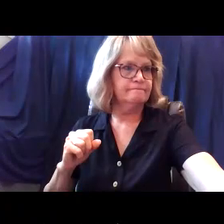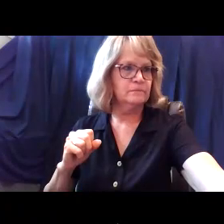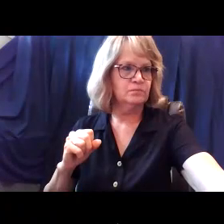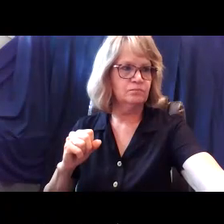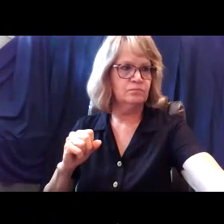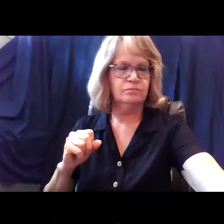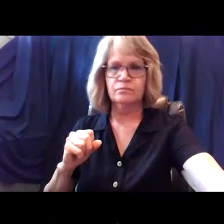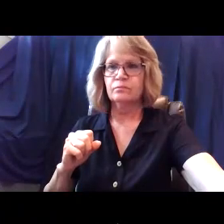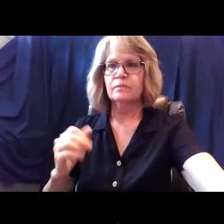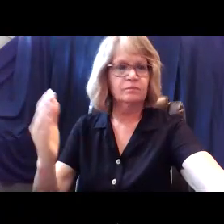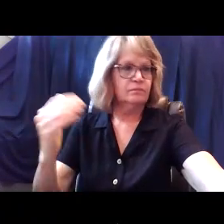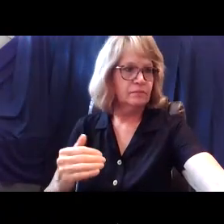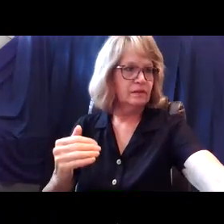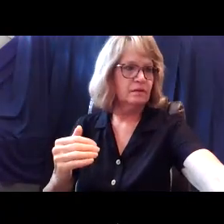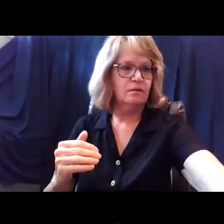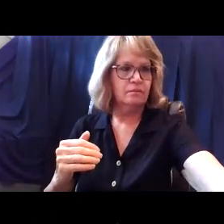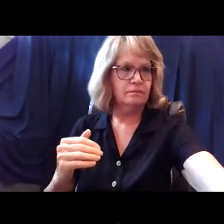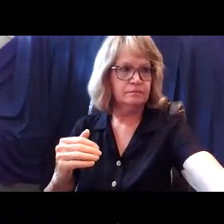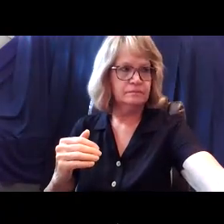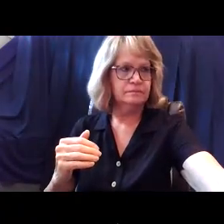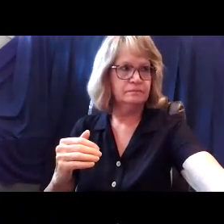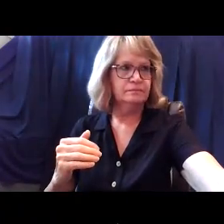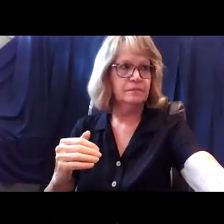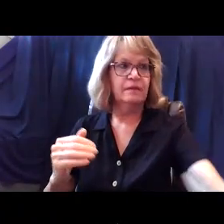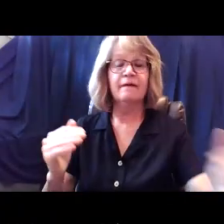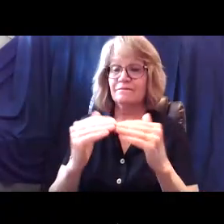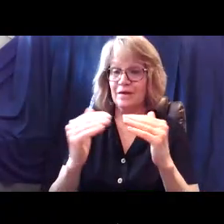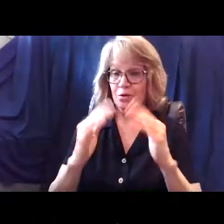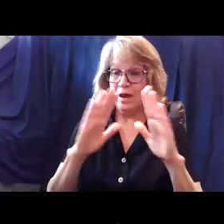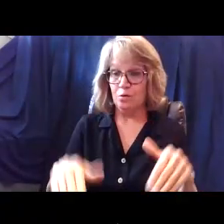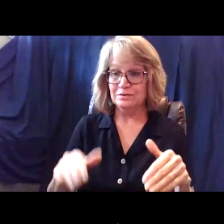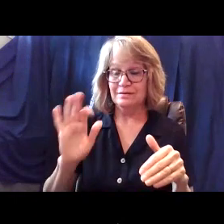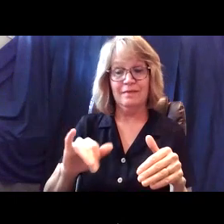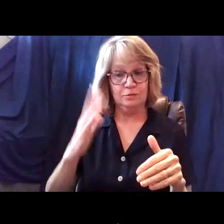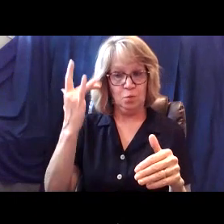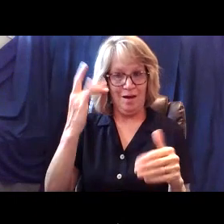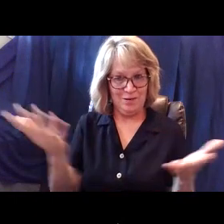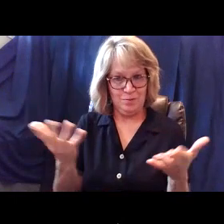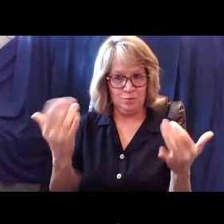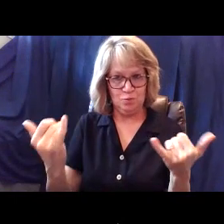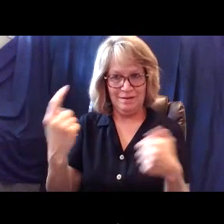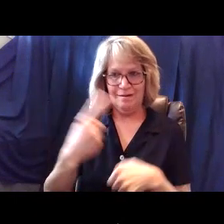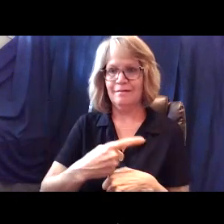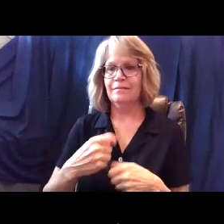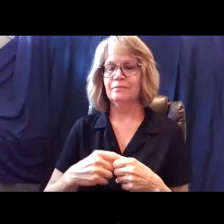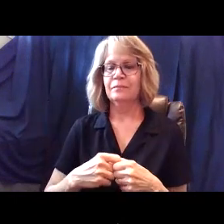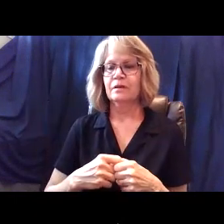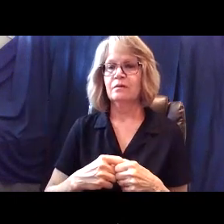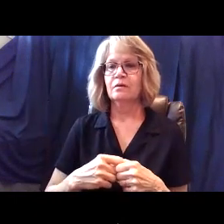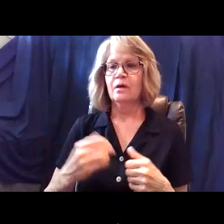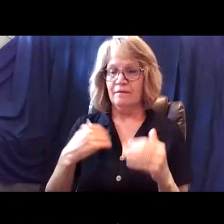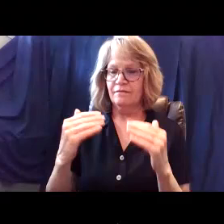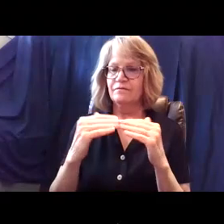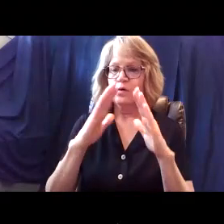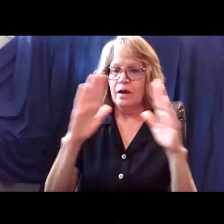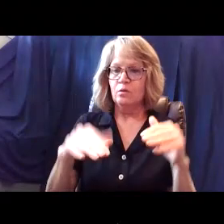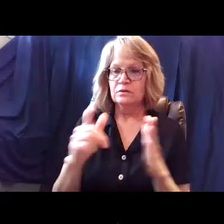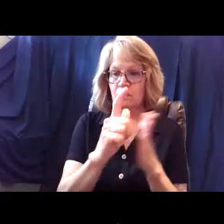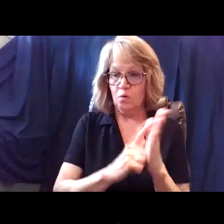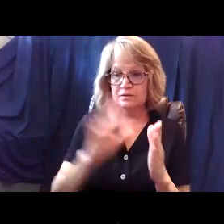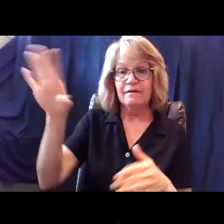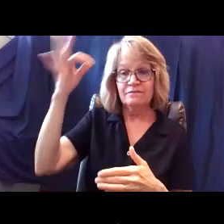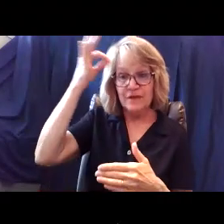Moving on to fair housing, since that's the purpose of our coming together today, we have fair housing laws at the federal,